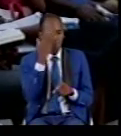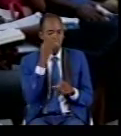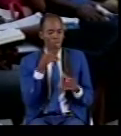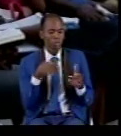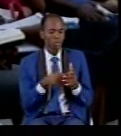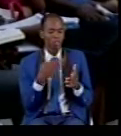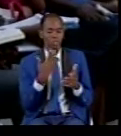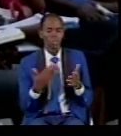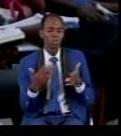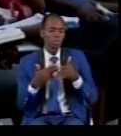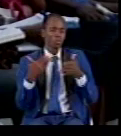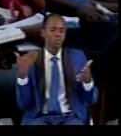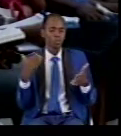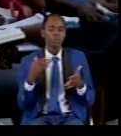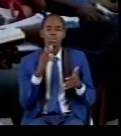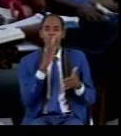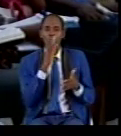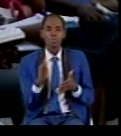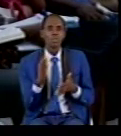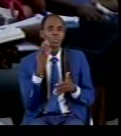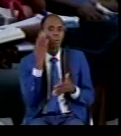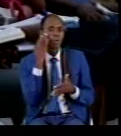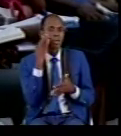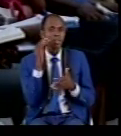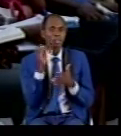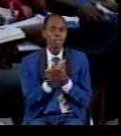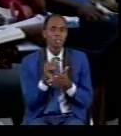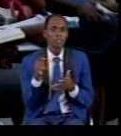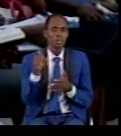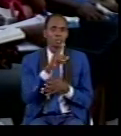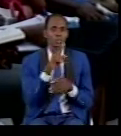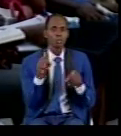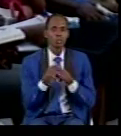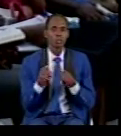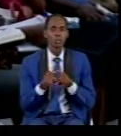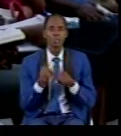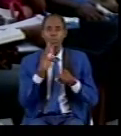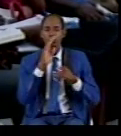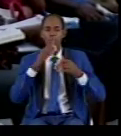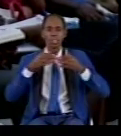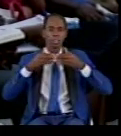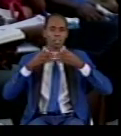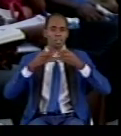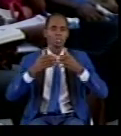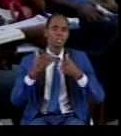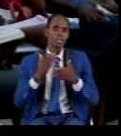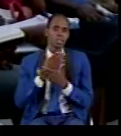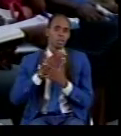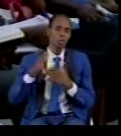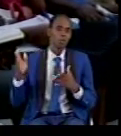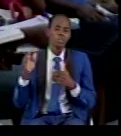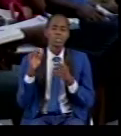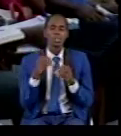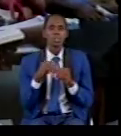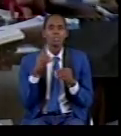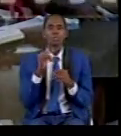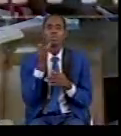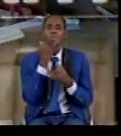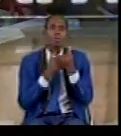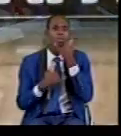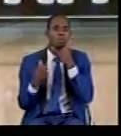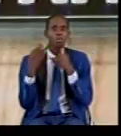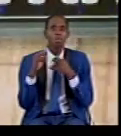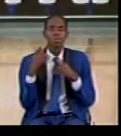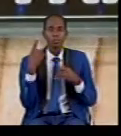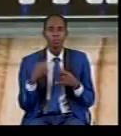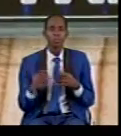beware lest ye also be led away with the error of the wicked and fall